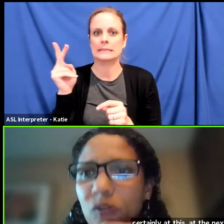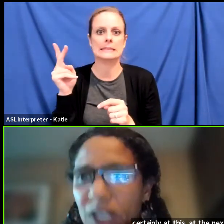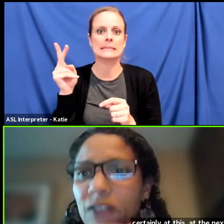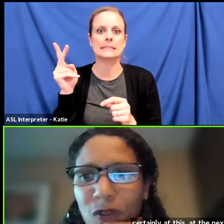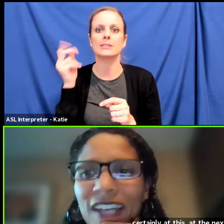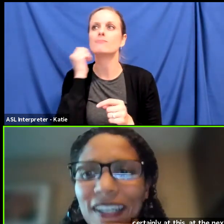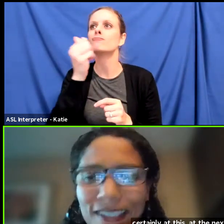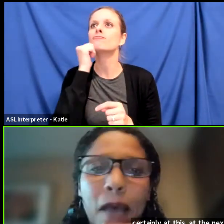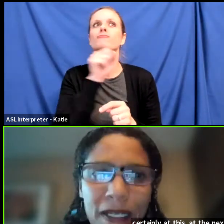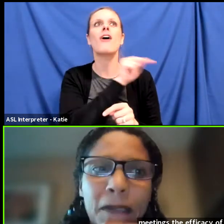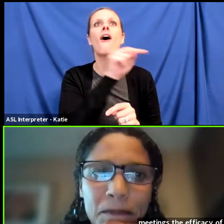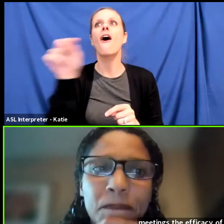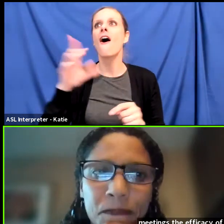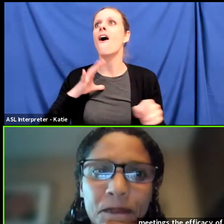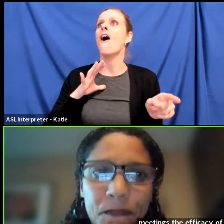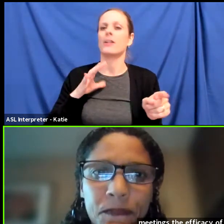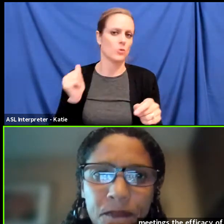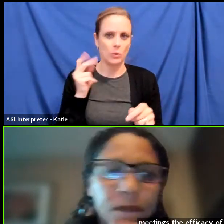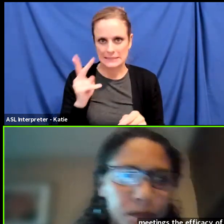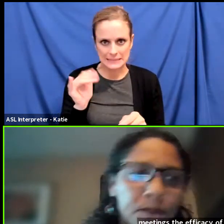that much, but know that it's happening.